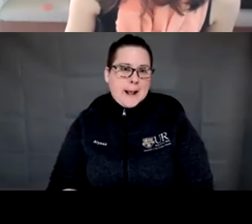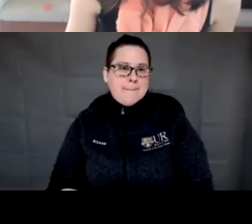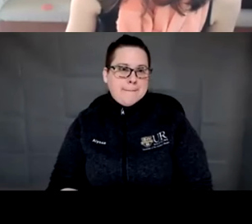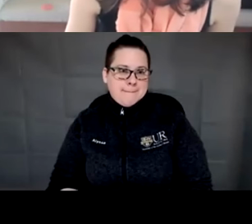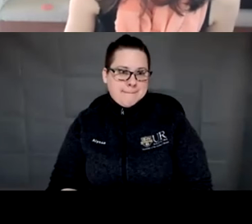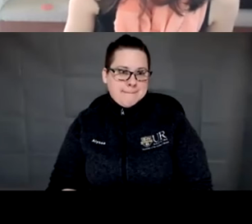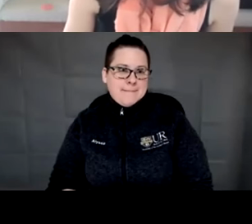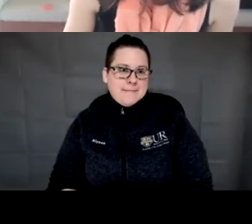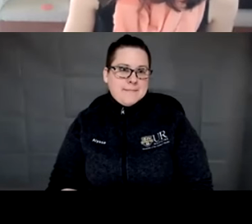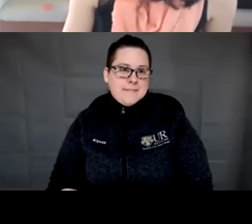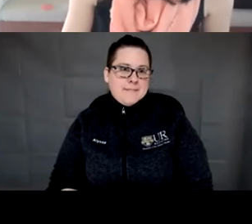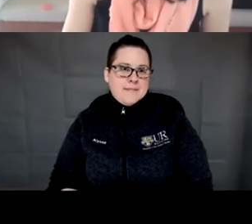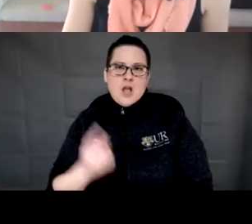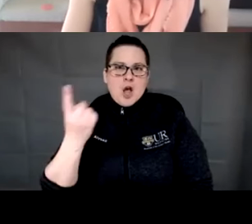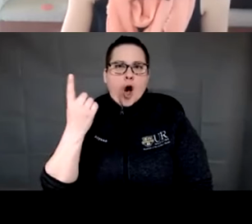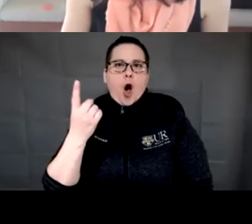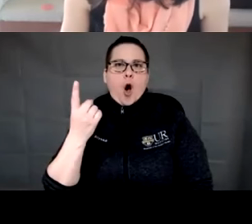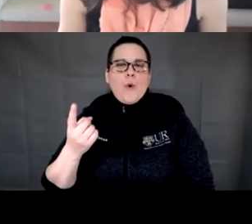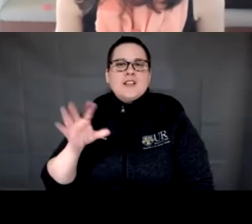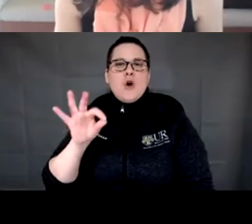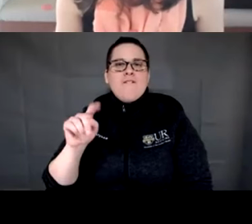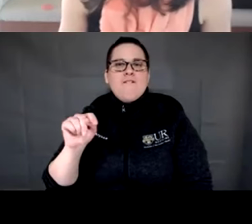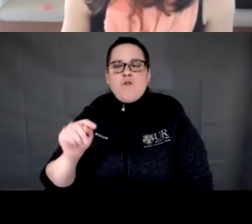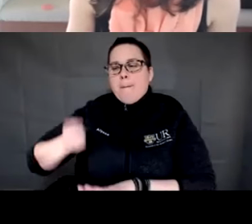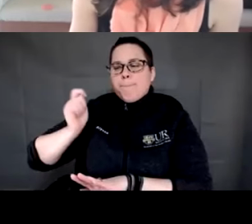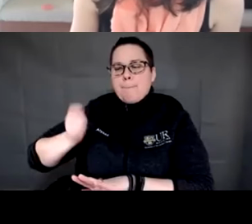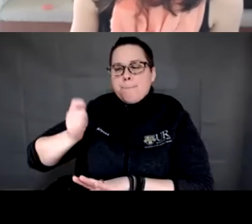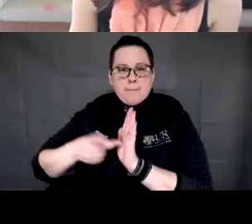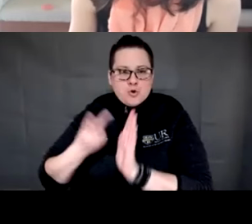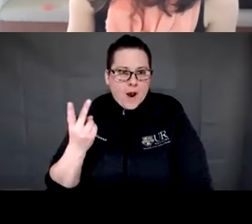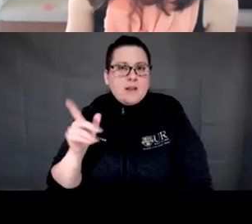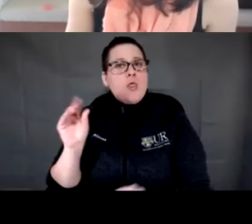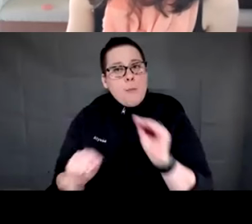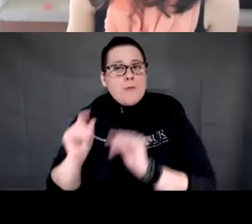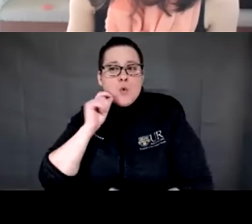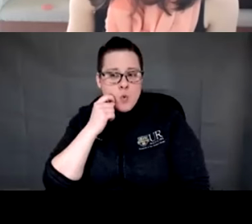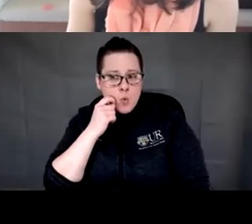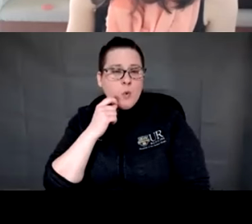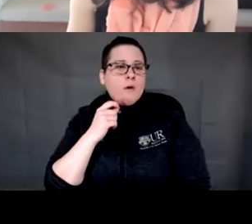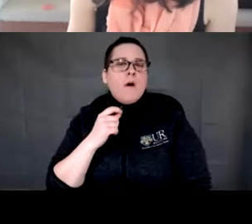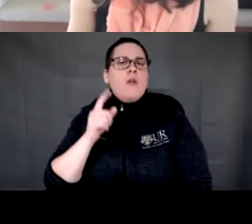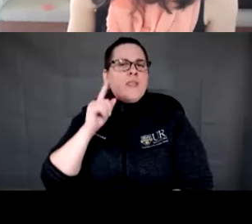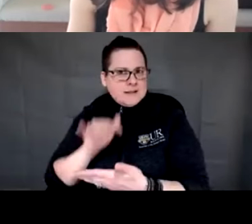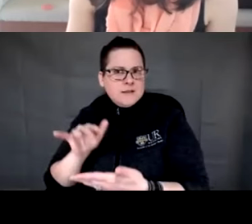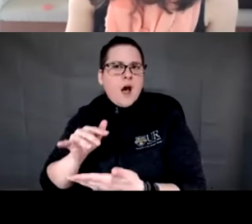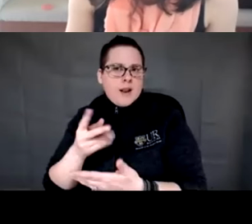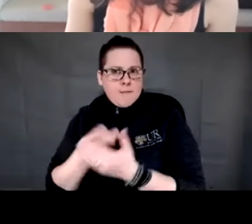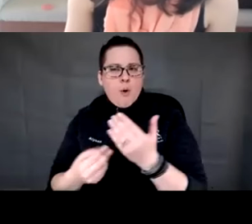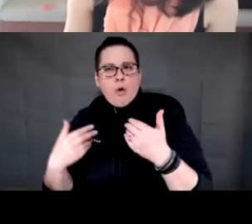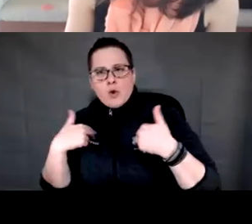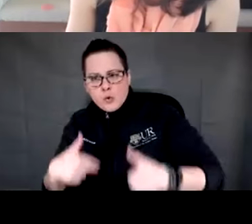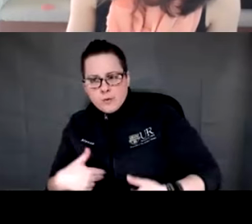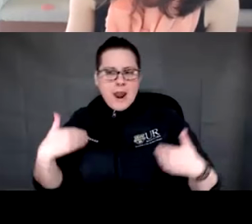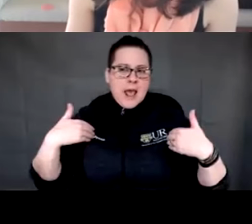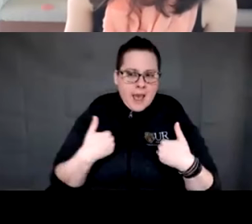twice with the baseball bat. And these movements are pretty cool. They've been noted and studied previously in both humans and in animals. And